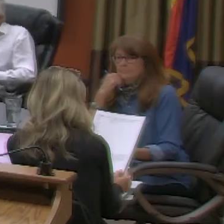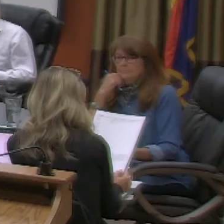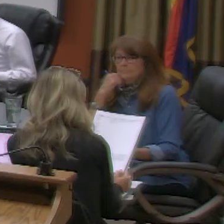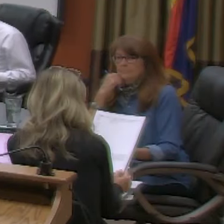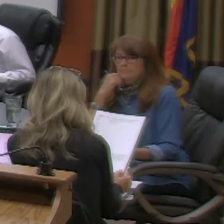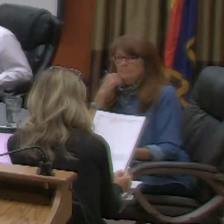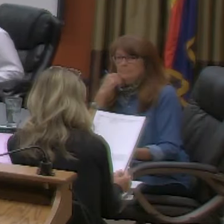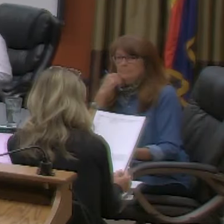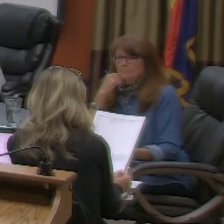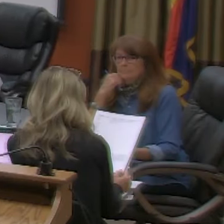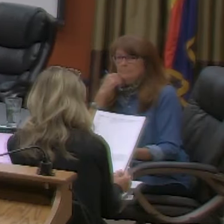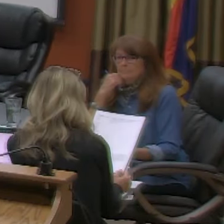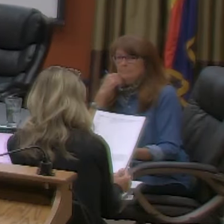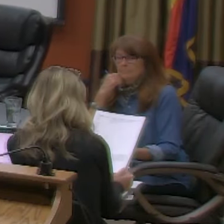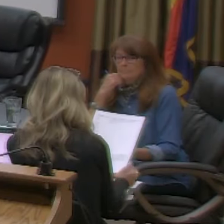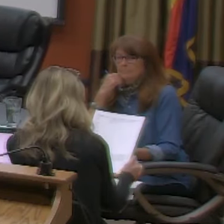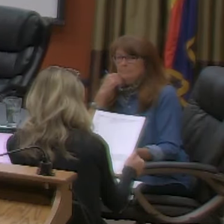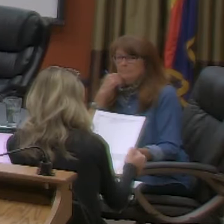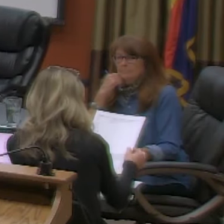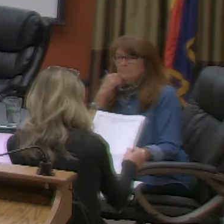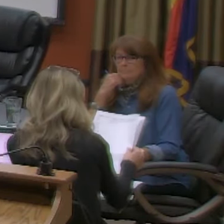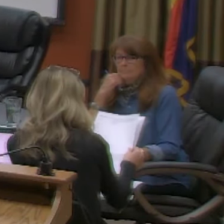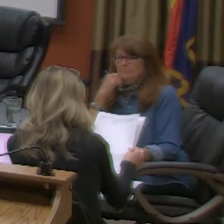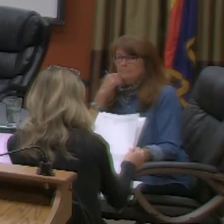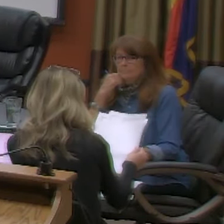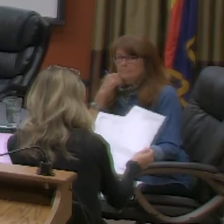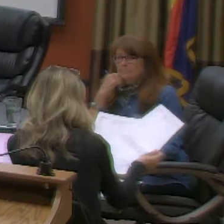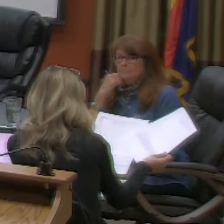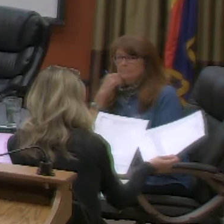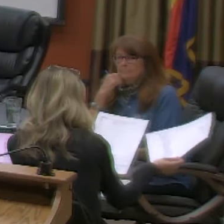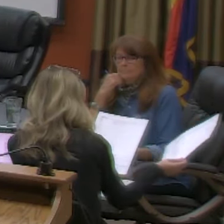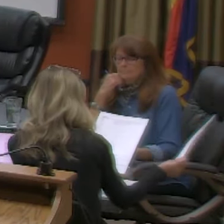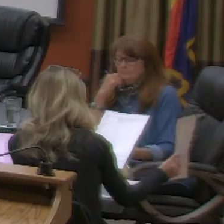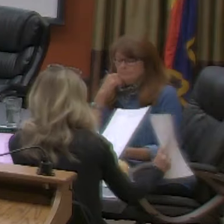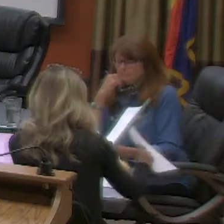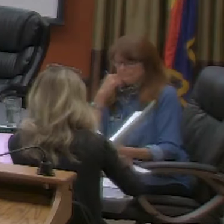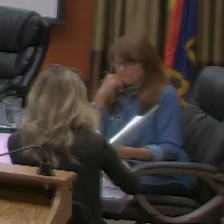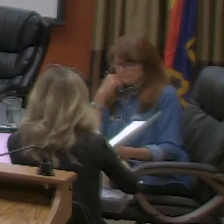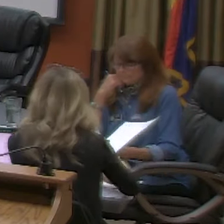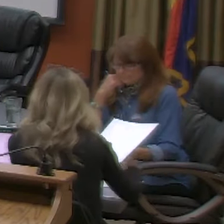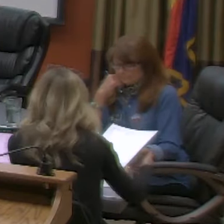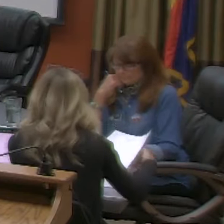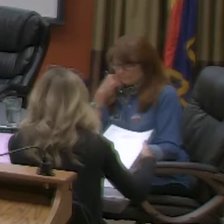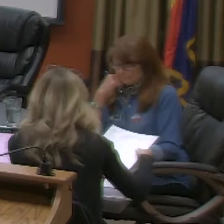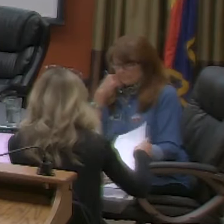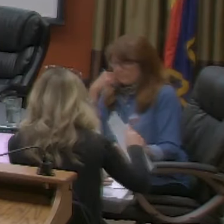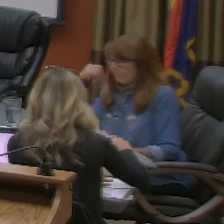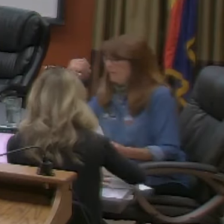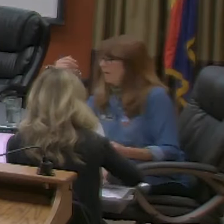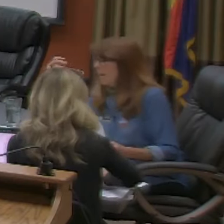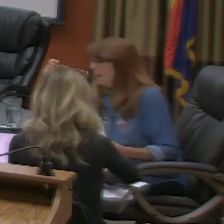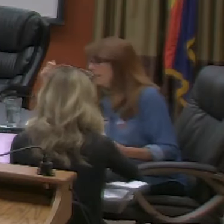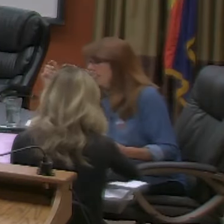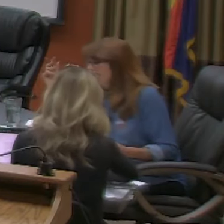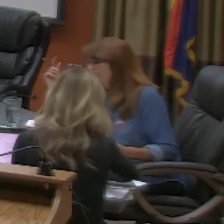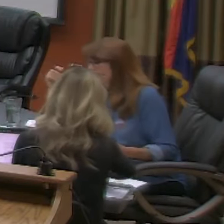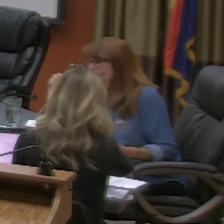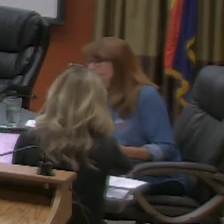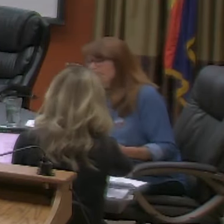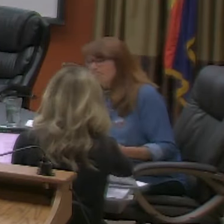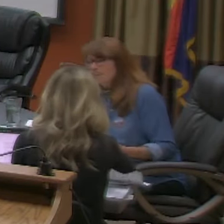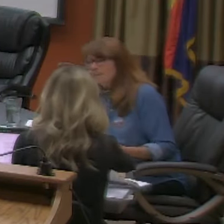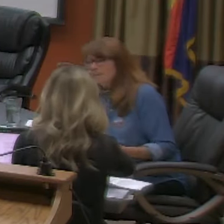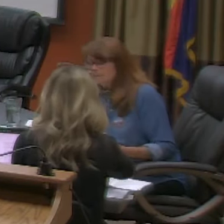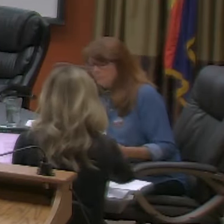review the reasons why the proposed IGA policy is unwarranted as currently written. And that is all I have received. I have